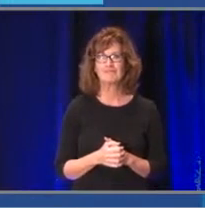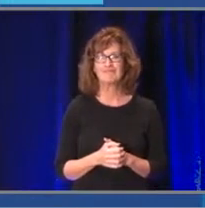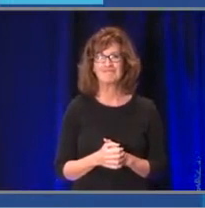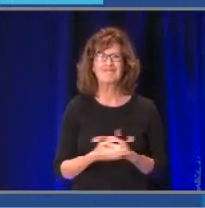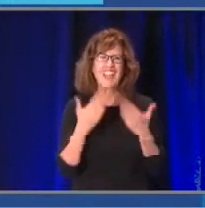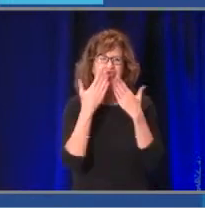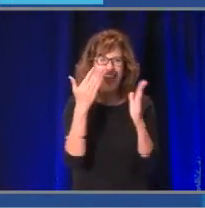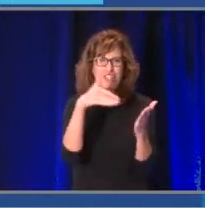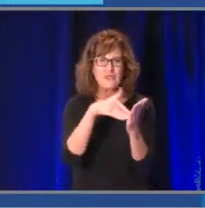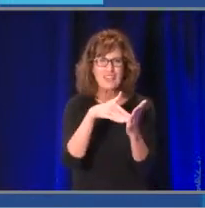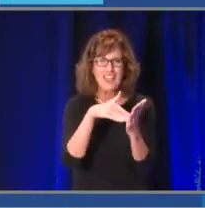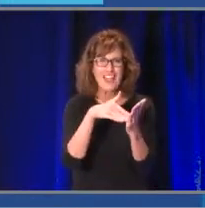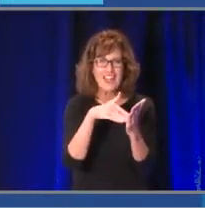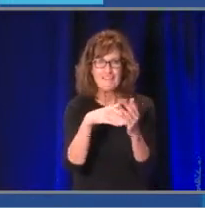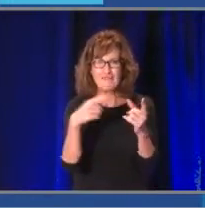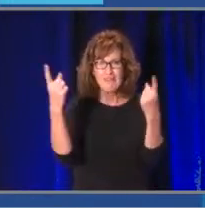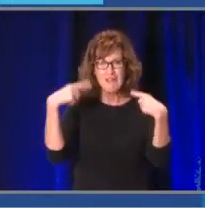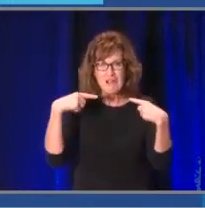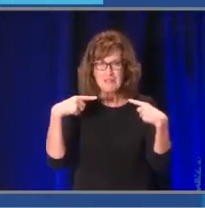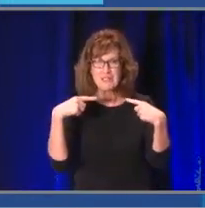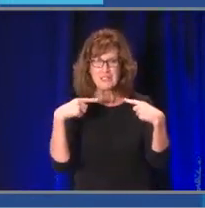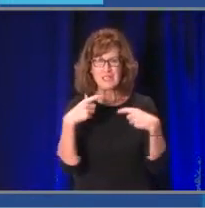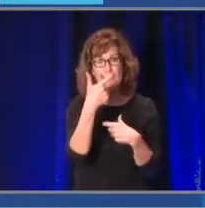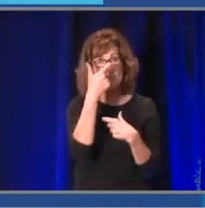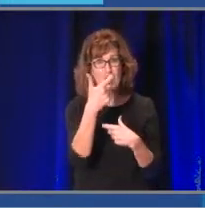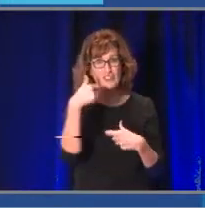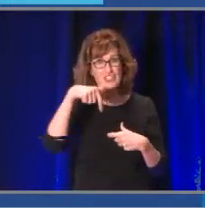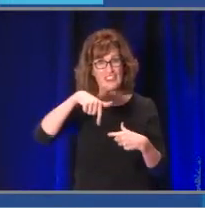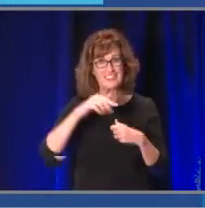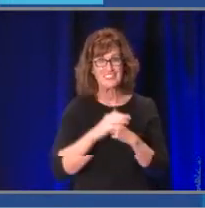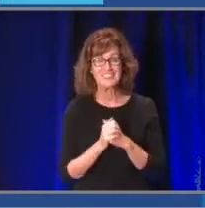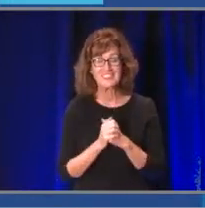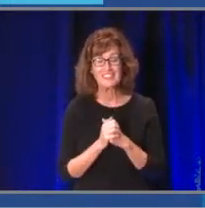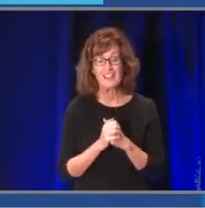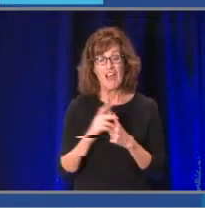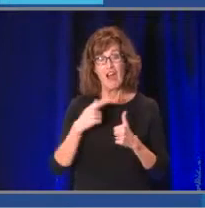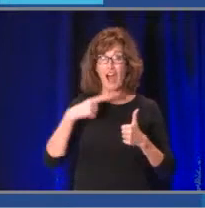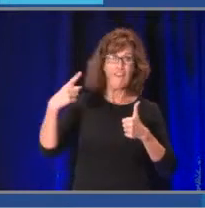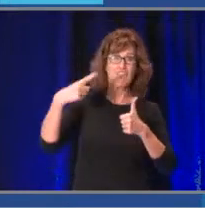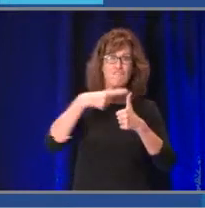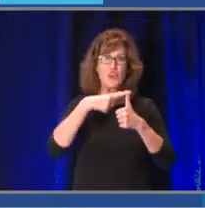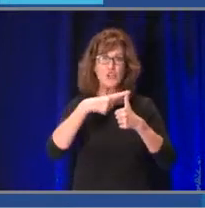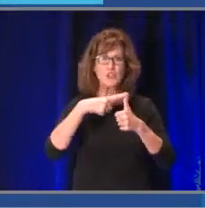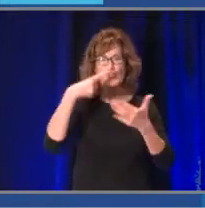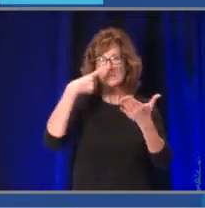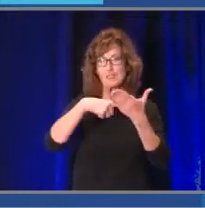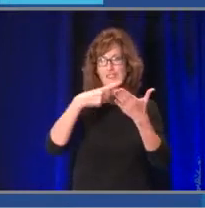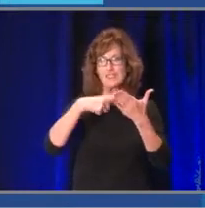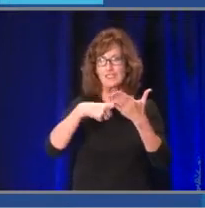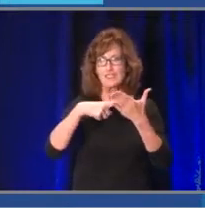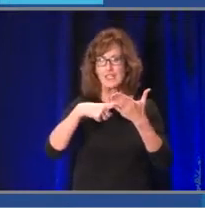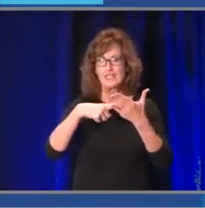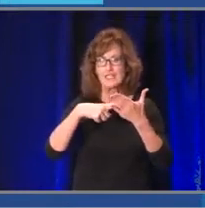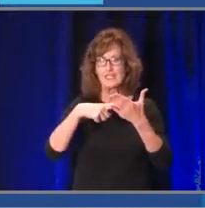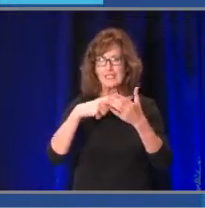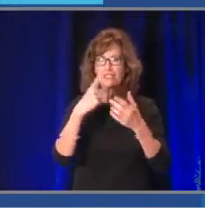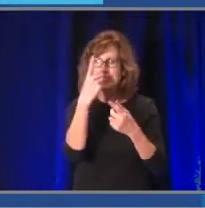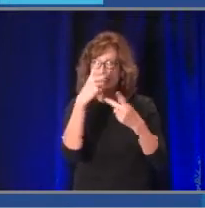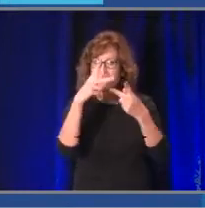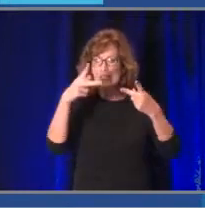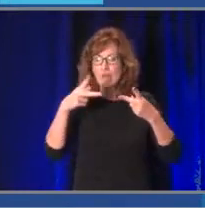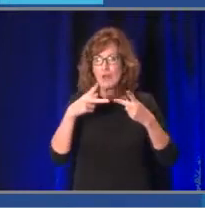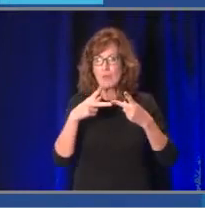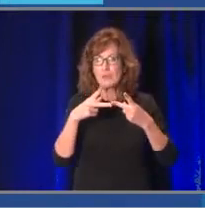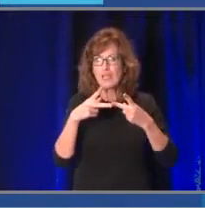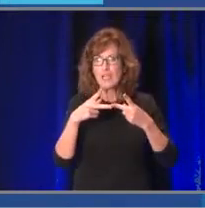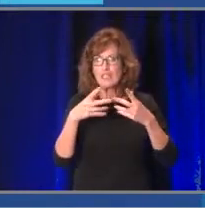Thanks again for coming and spending this time with us. I'm going to go first today and talk about single port robotic surgery and really